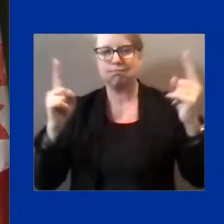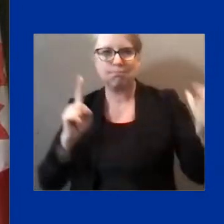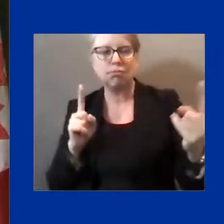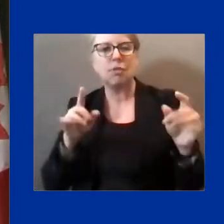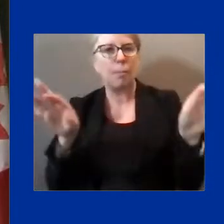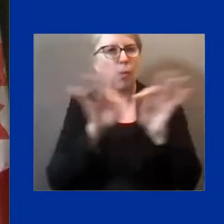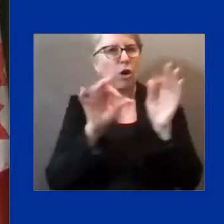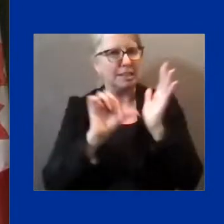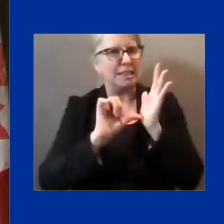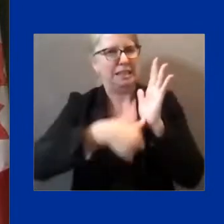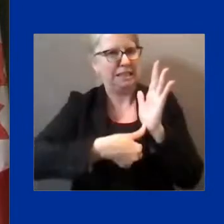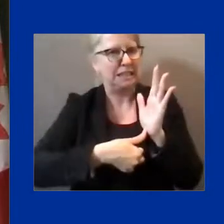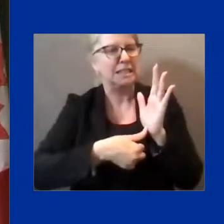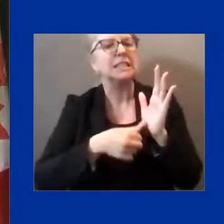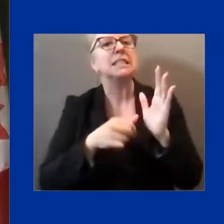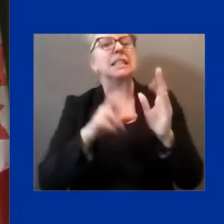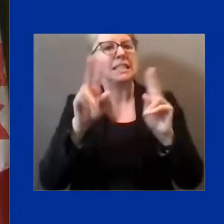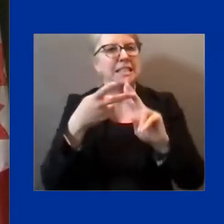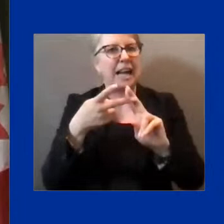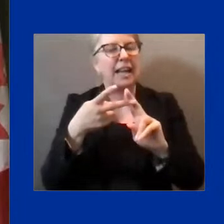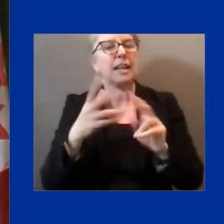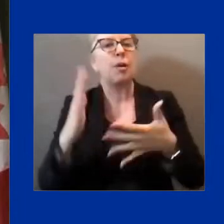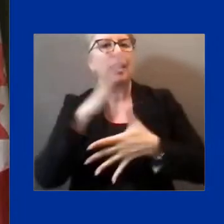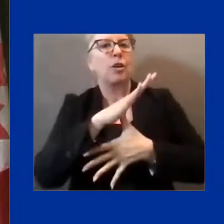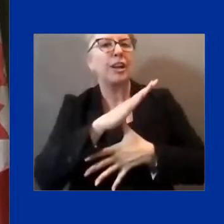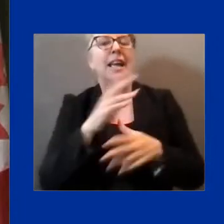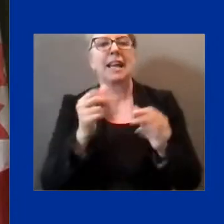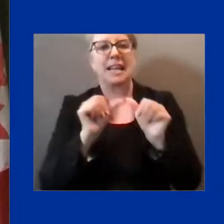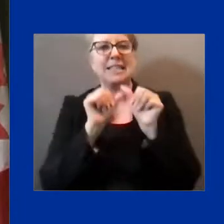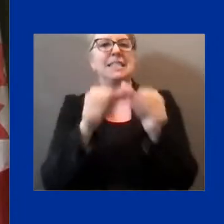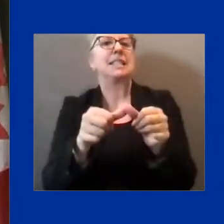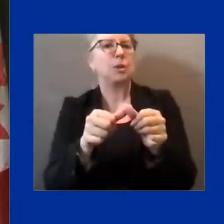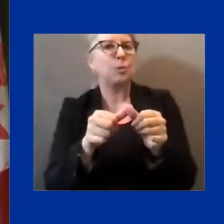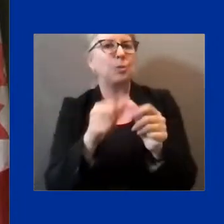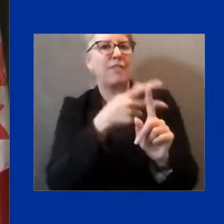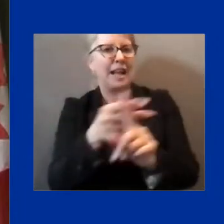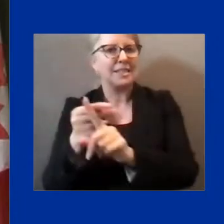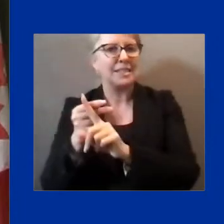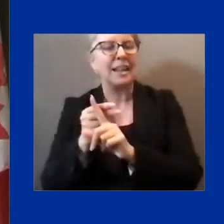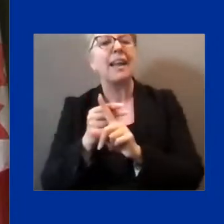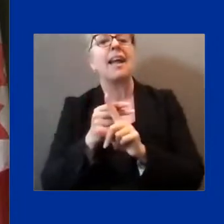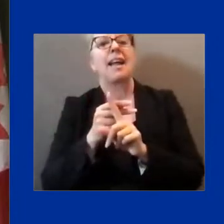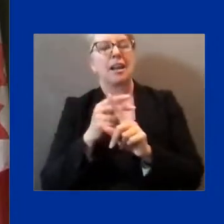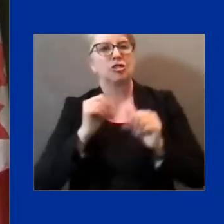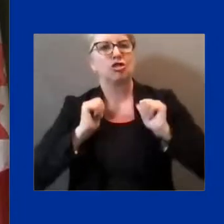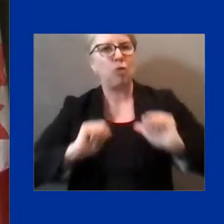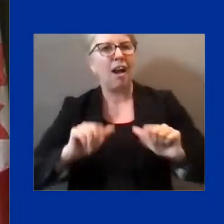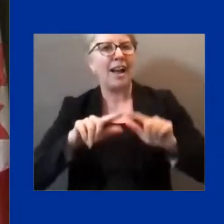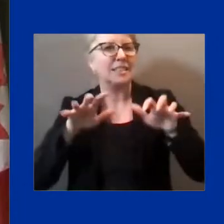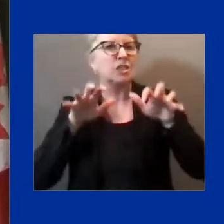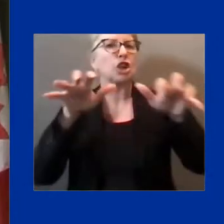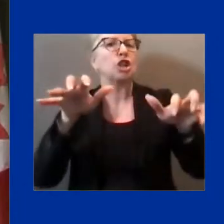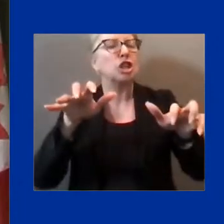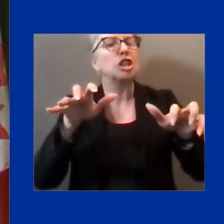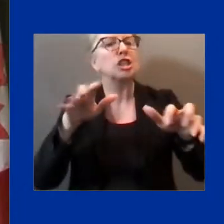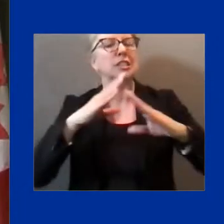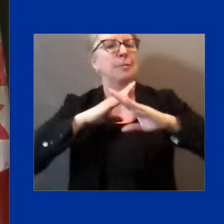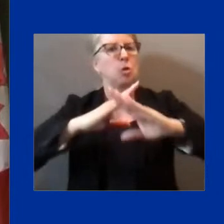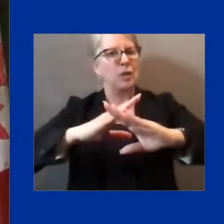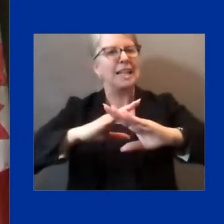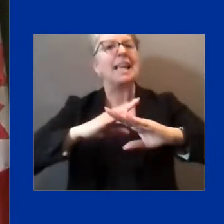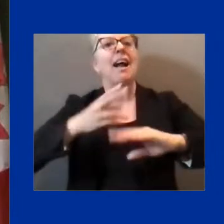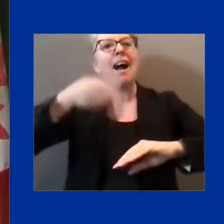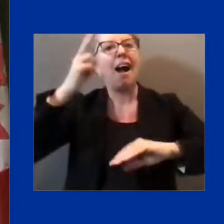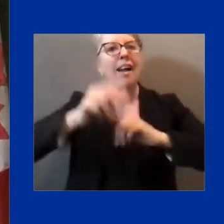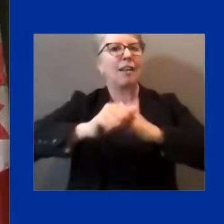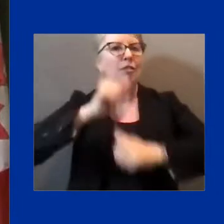do a hierarchy, the second priority is to continue vaccinating and to get to herd immunity and to particularly get to our high risk community, which